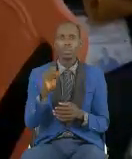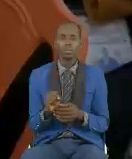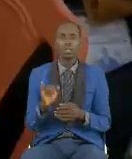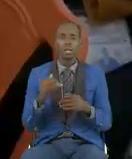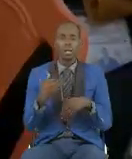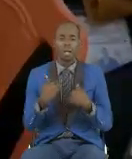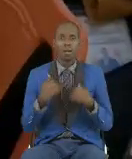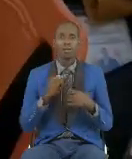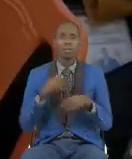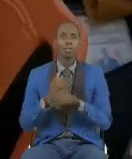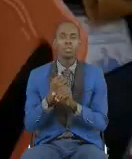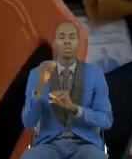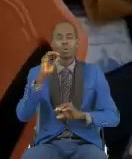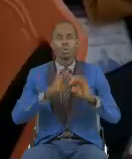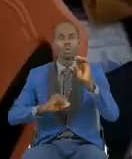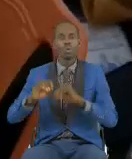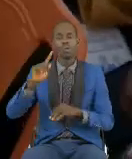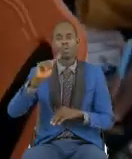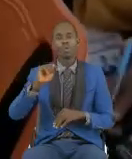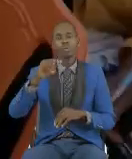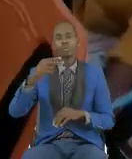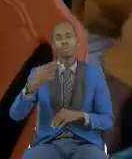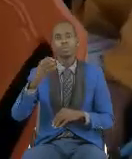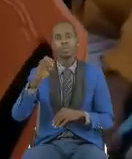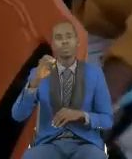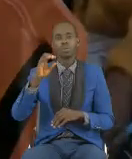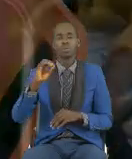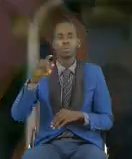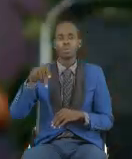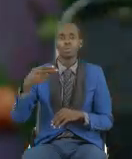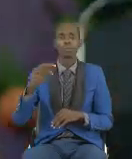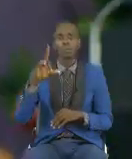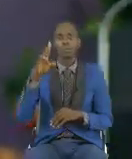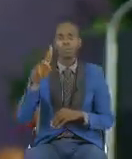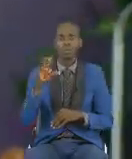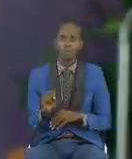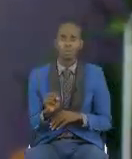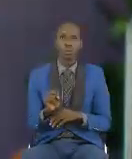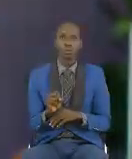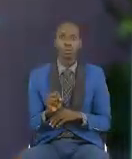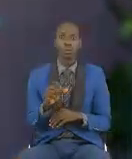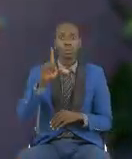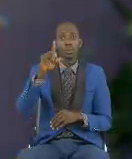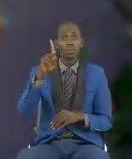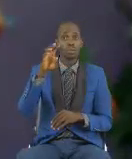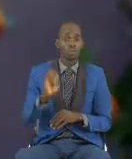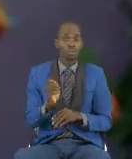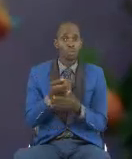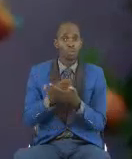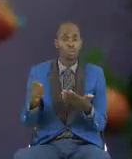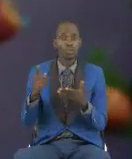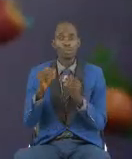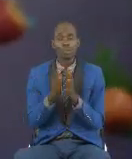The former treatise have I made, O Theophilus. Luke wrote the gospel according